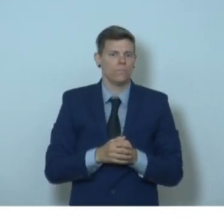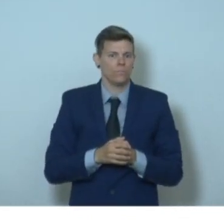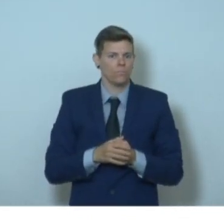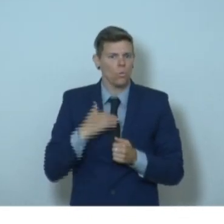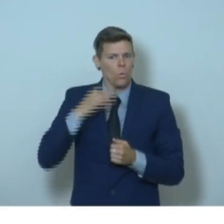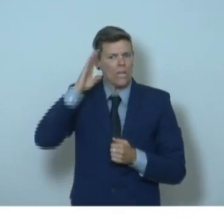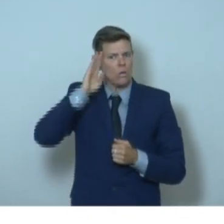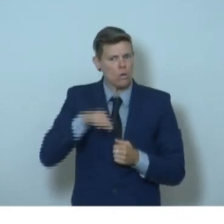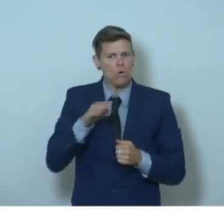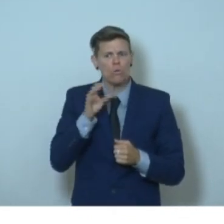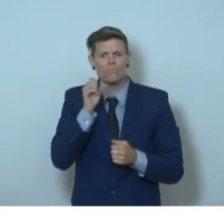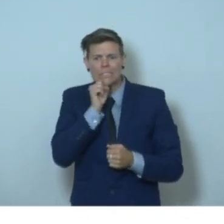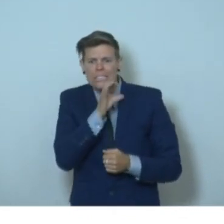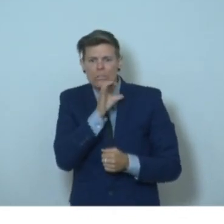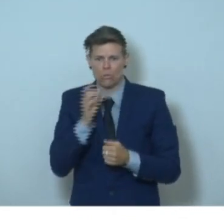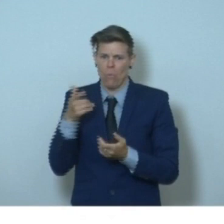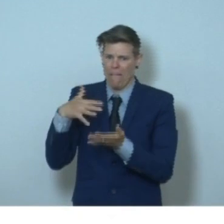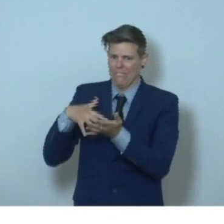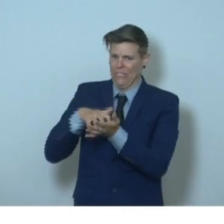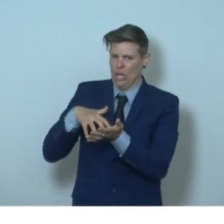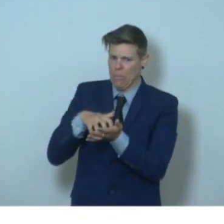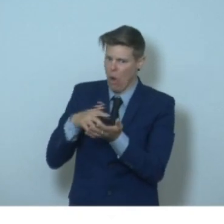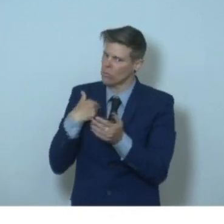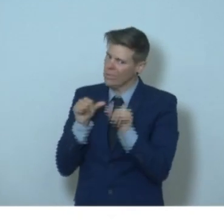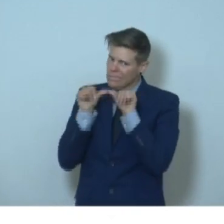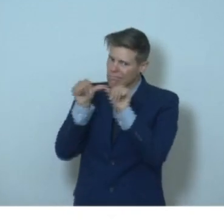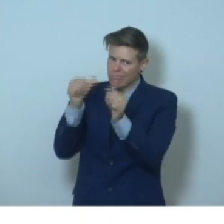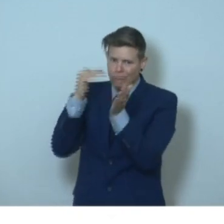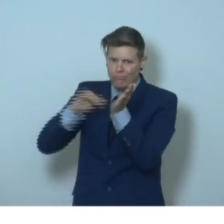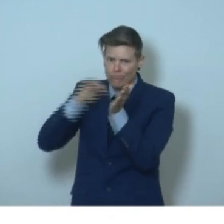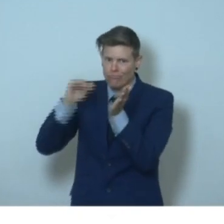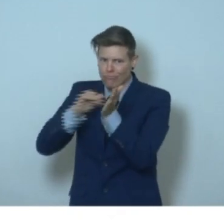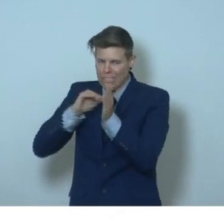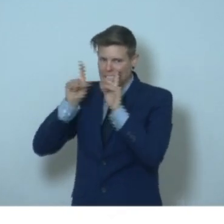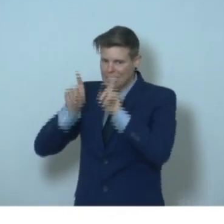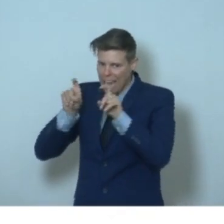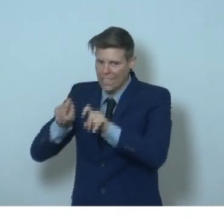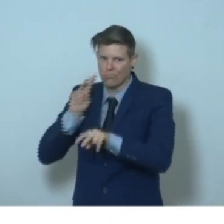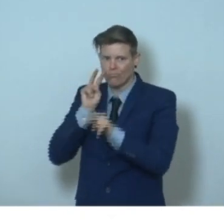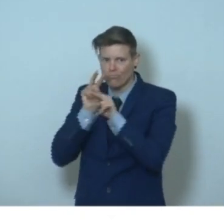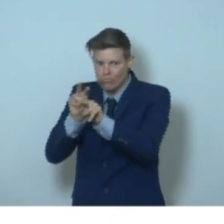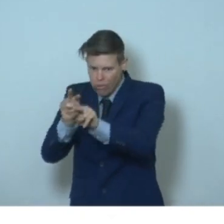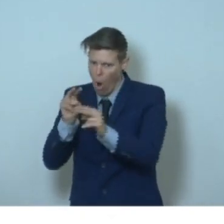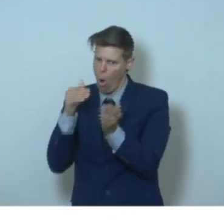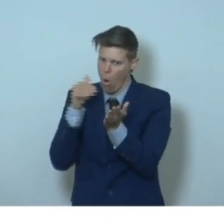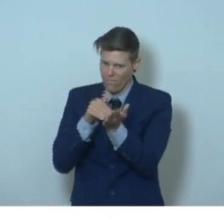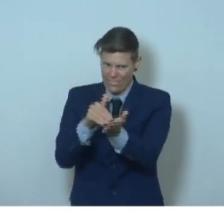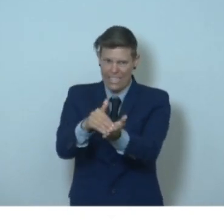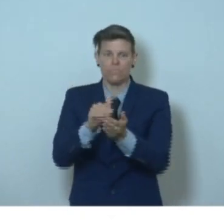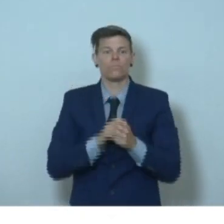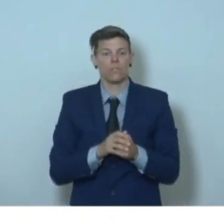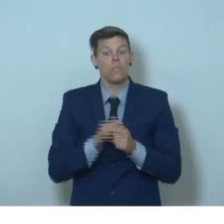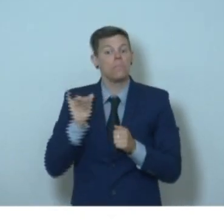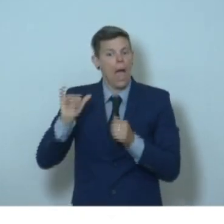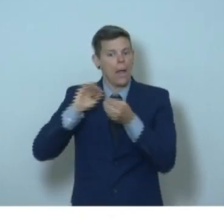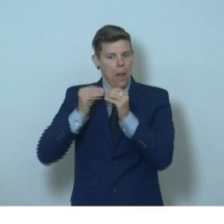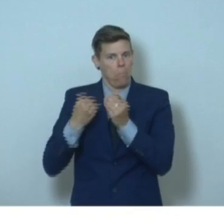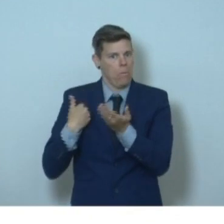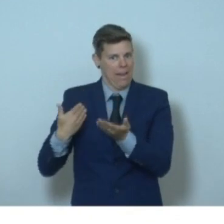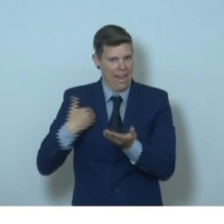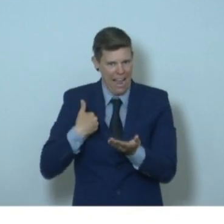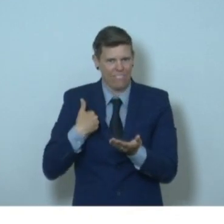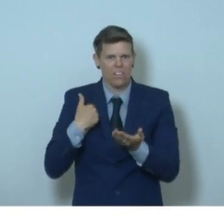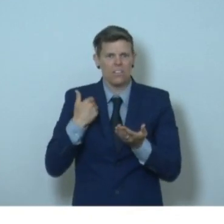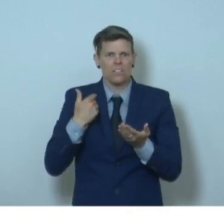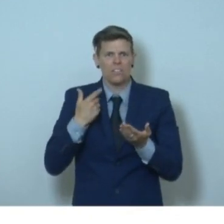We continue to test them carefully and frequently. The data here is that it's a little bit hard for me to see from over